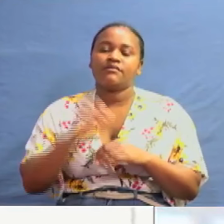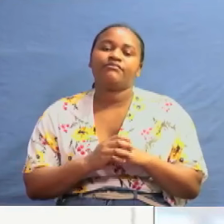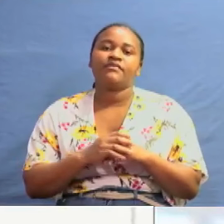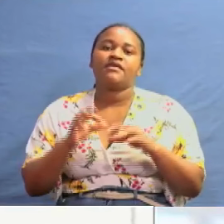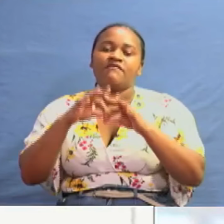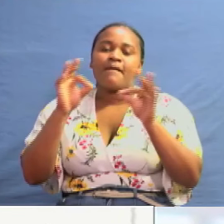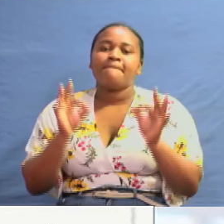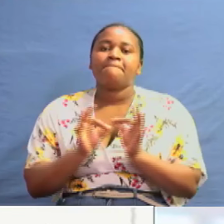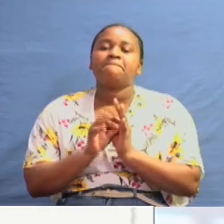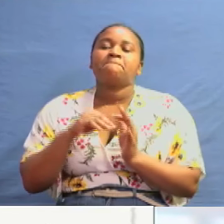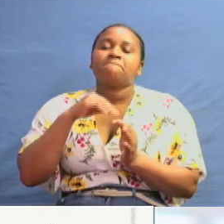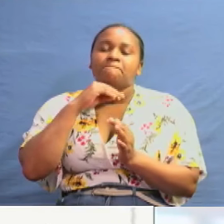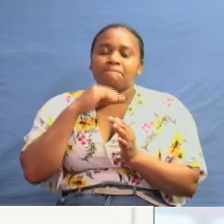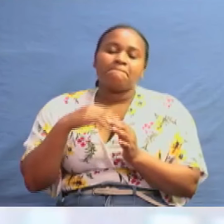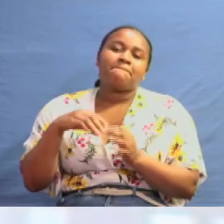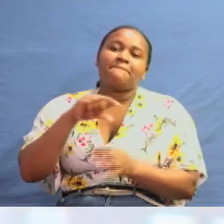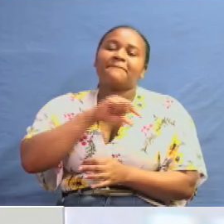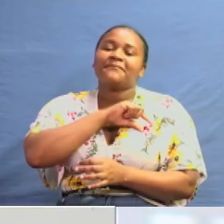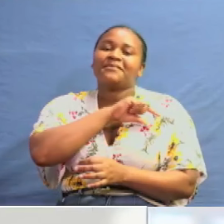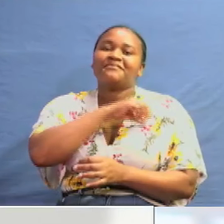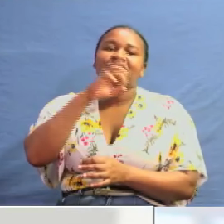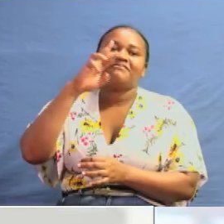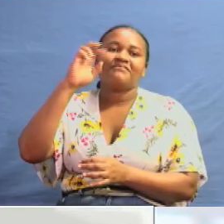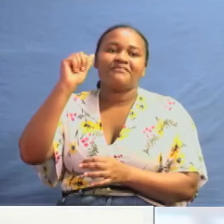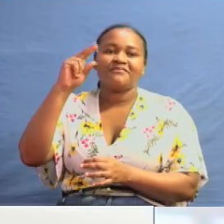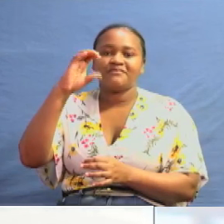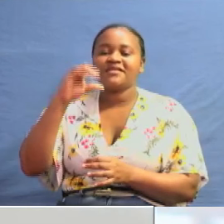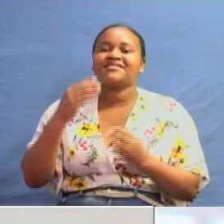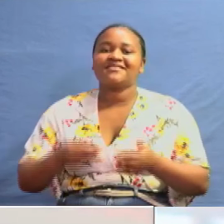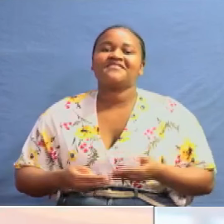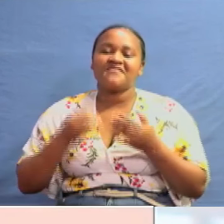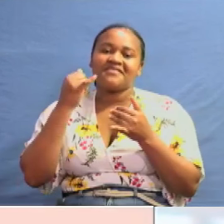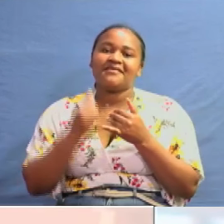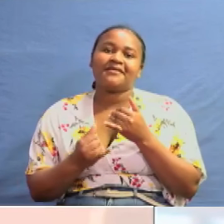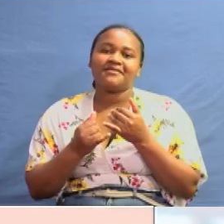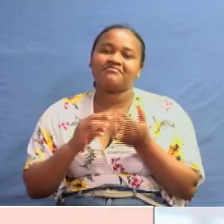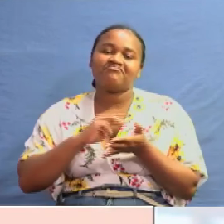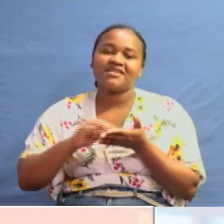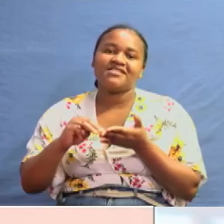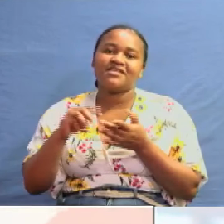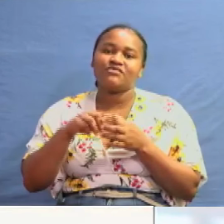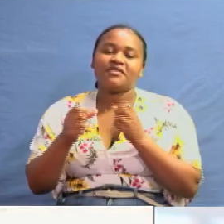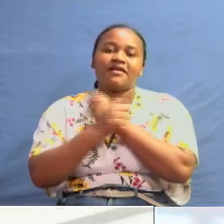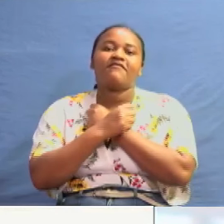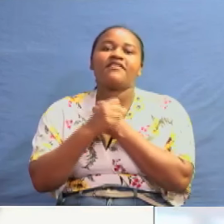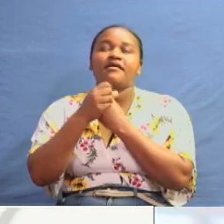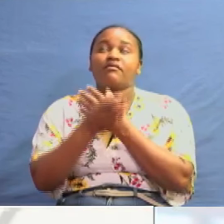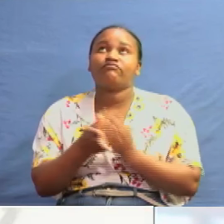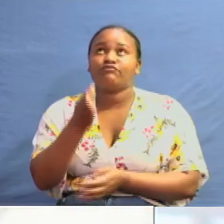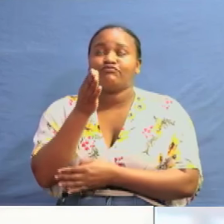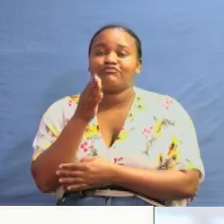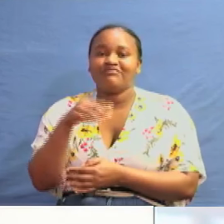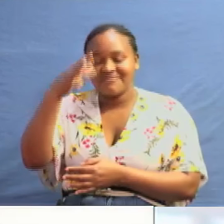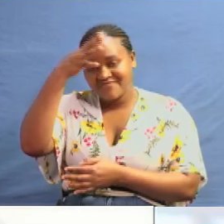Now, the family of the late Chief of Defence Forces, General Francis Ogolla, has given their last tribute to their loving father. President William